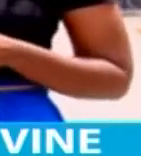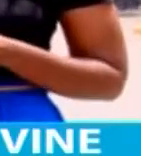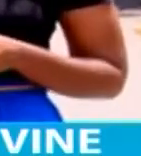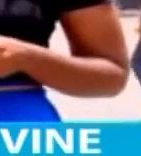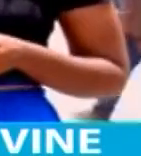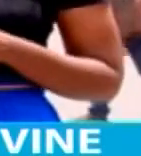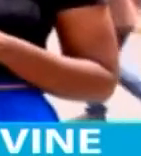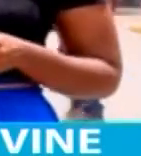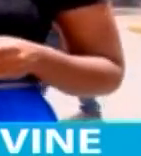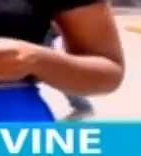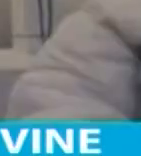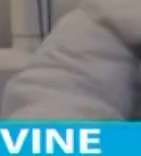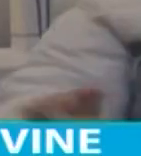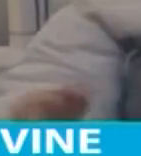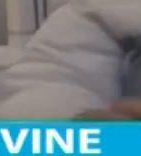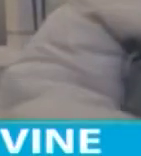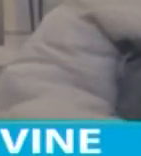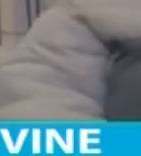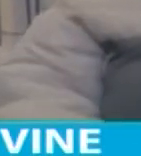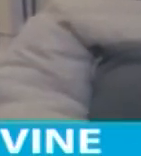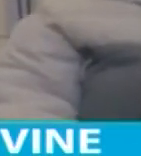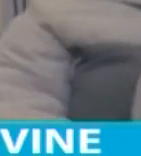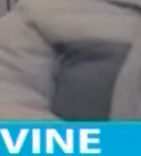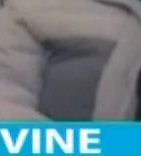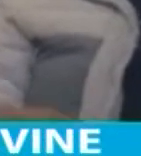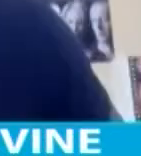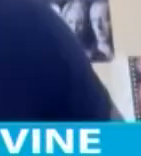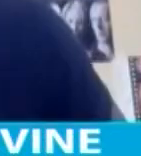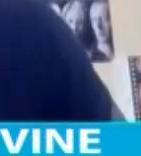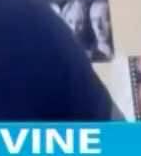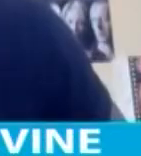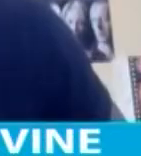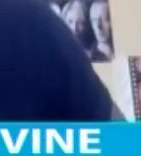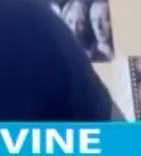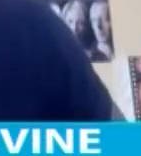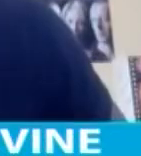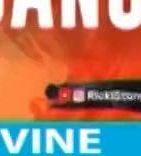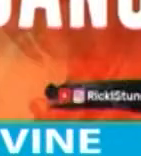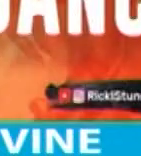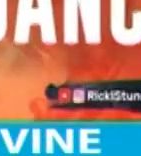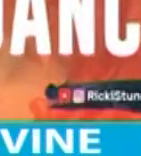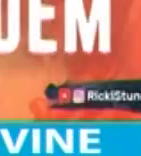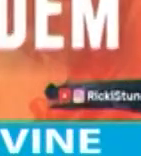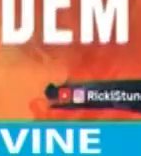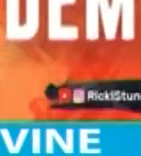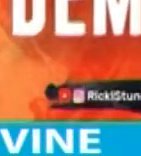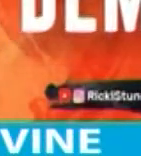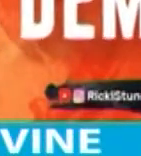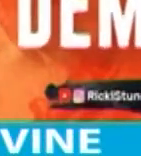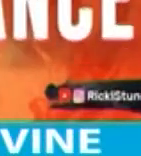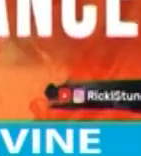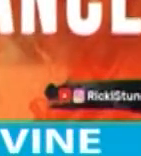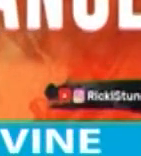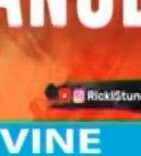Stana all the way from China. This for the gang gang bit. Kwasi nilirelease time ya